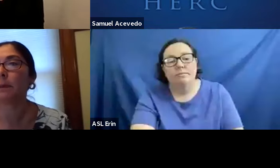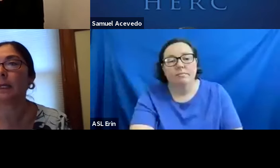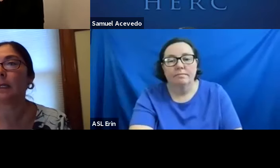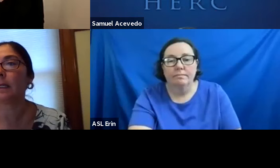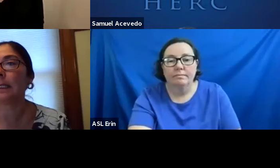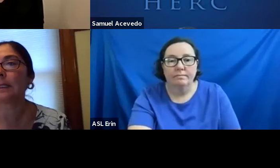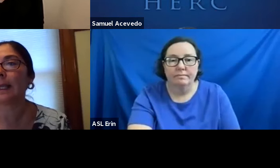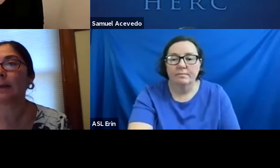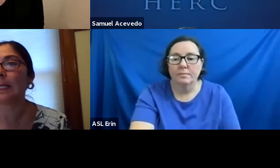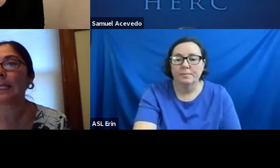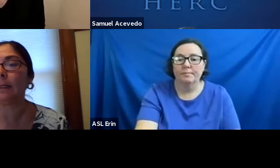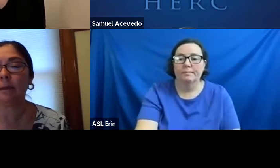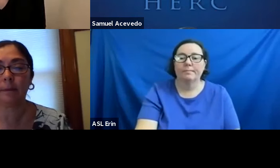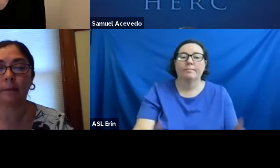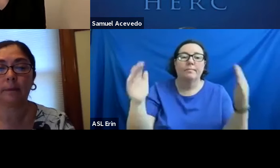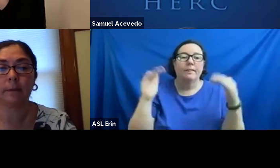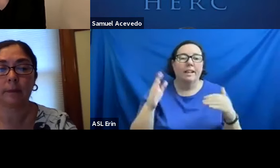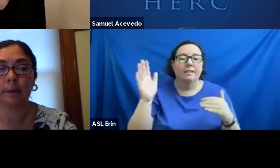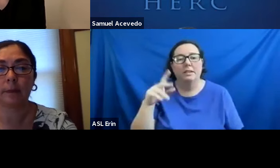Next speaker is Karen Lee.